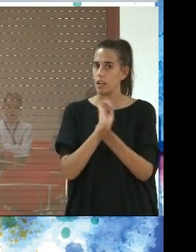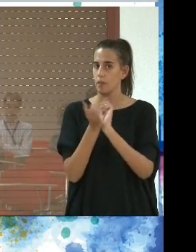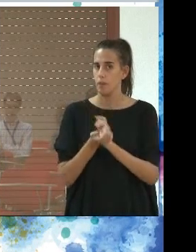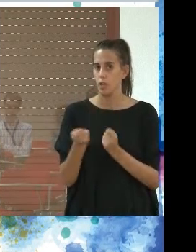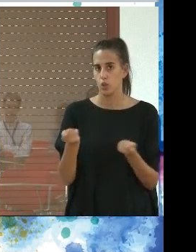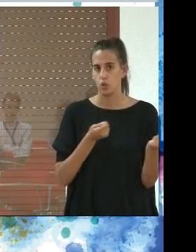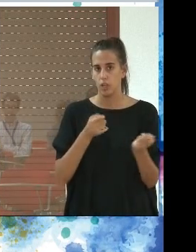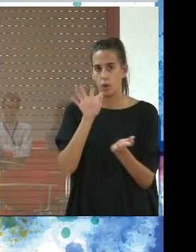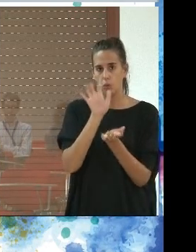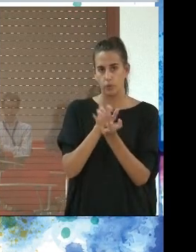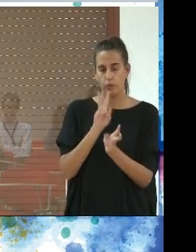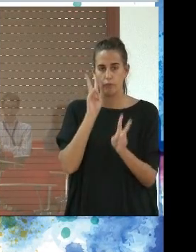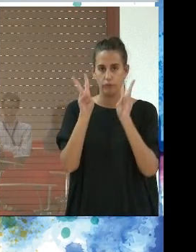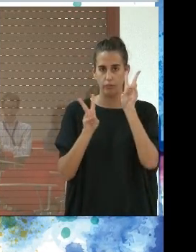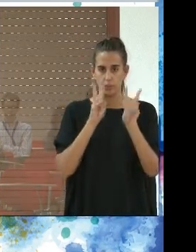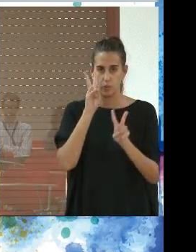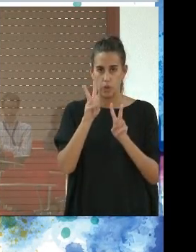movements.